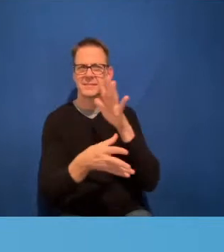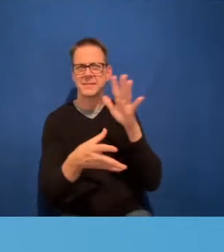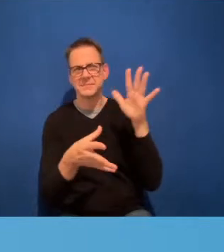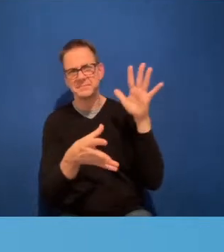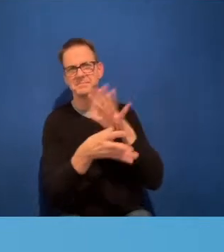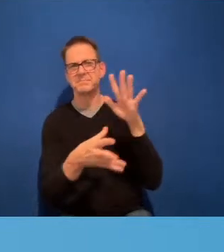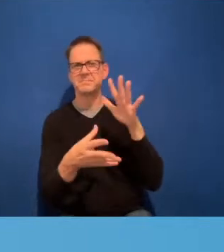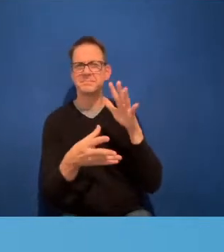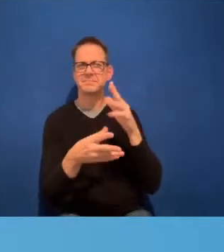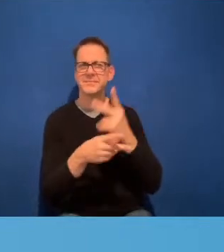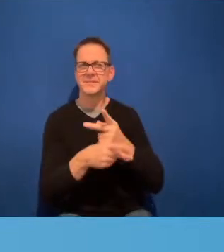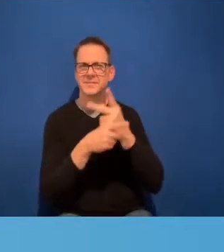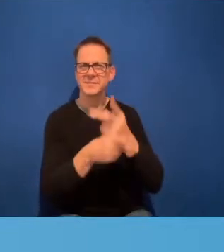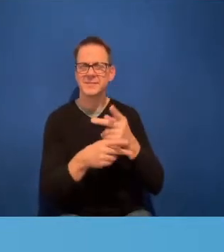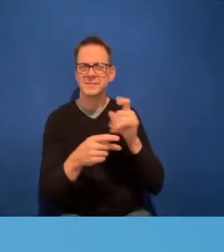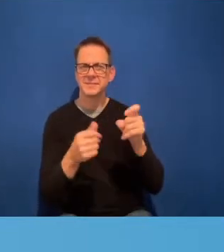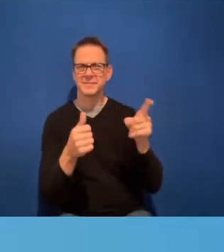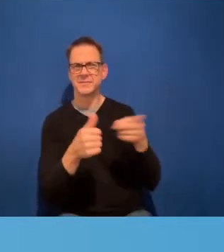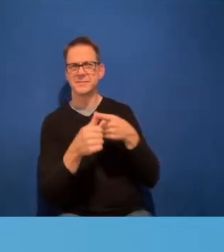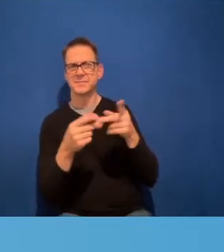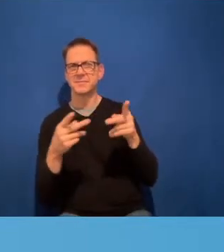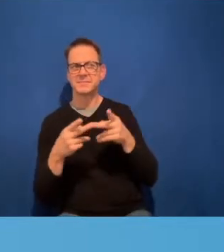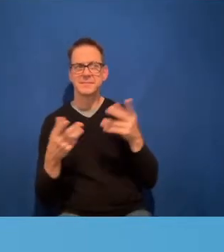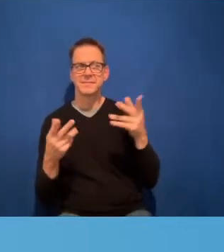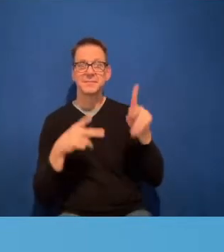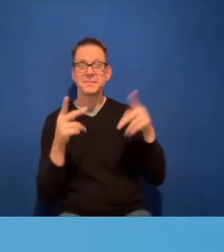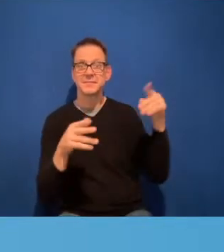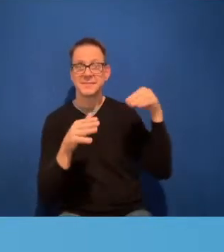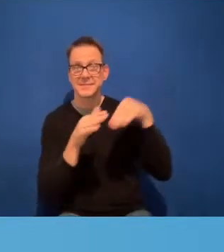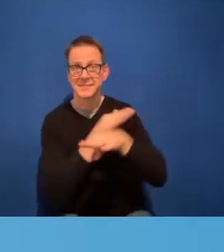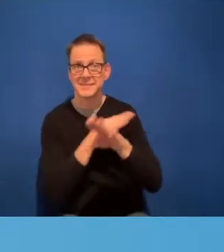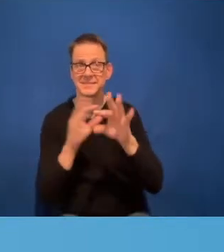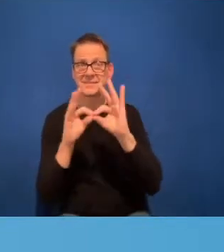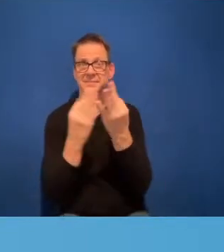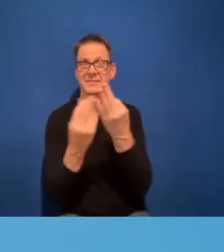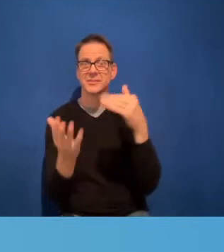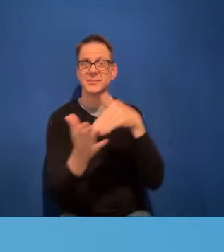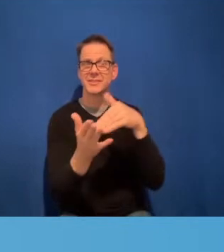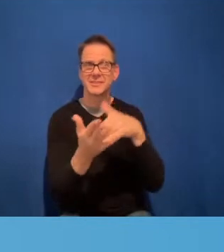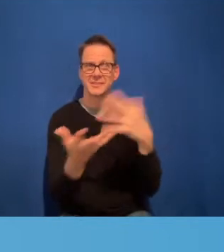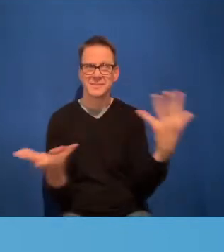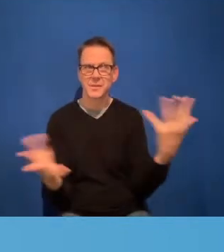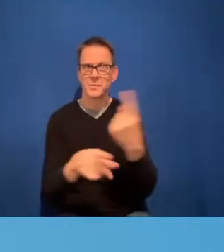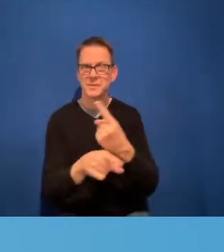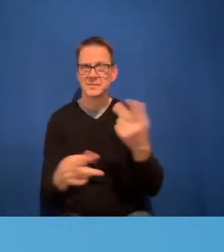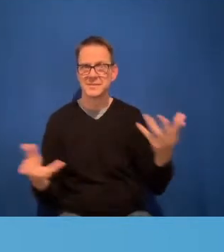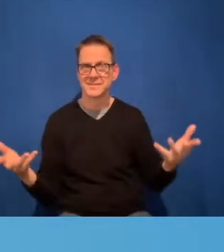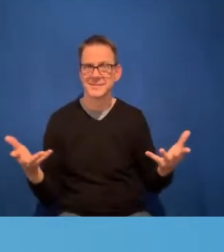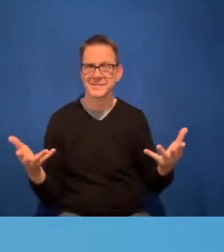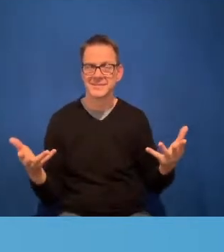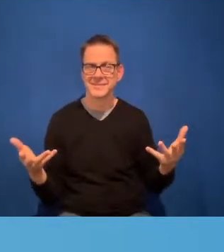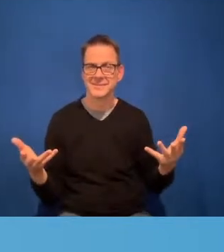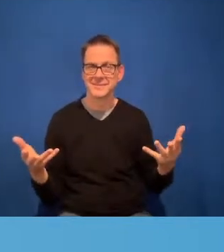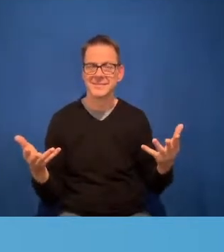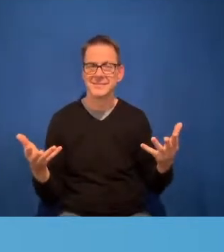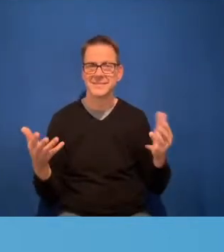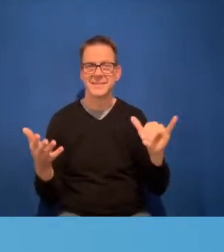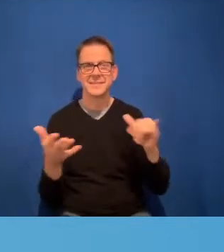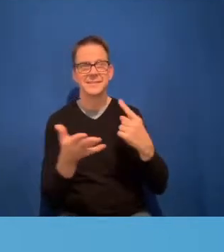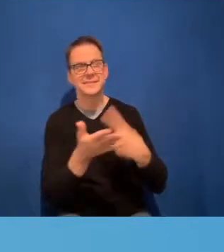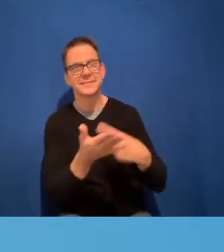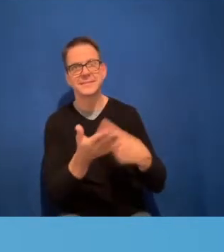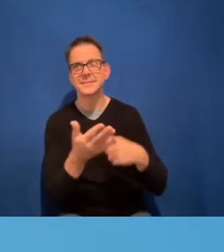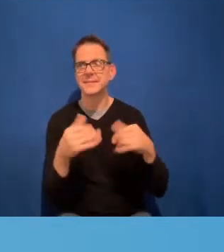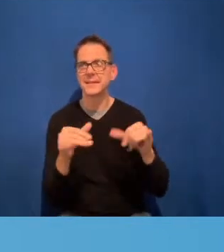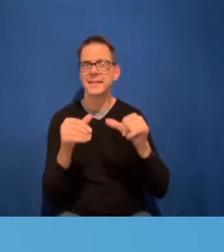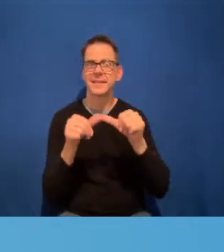is the first place for people to go. When you're going to be talking about sustainability